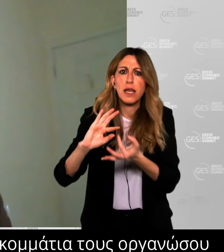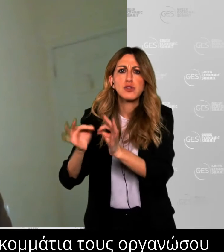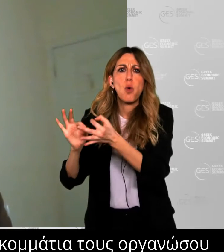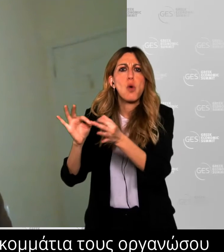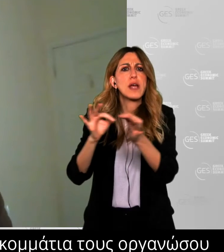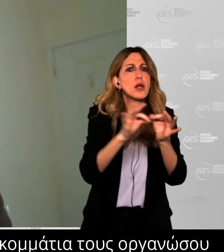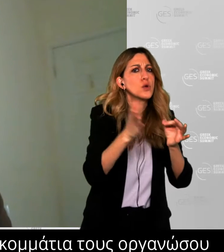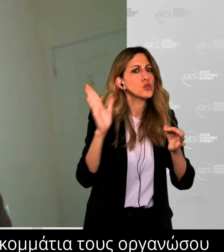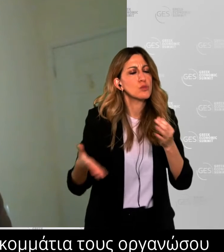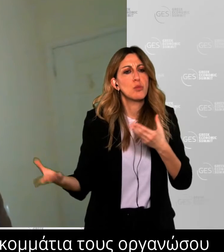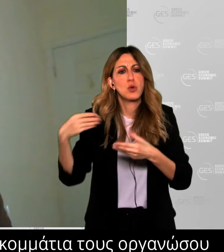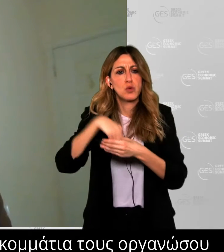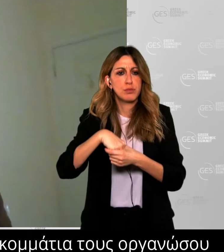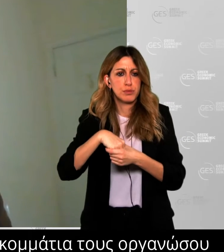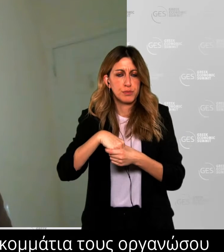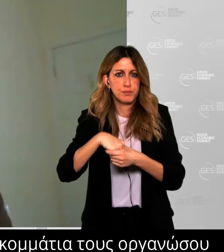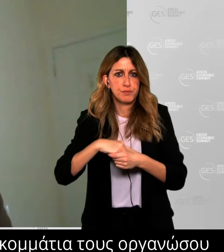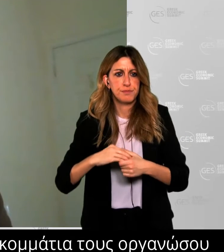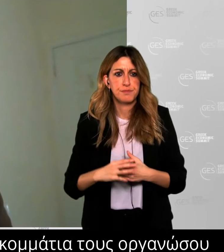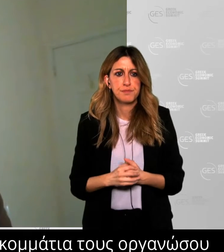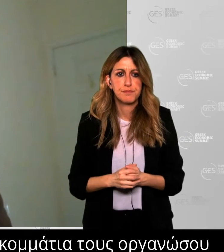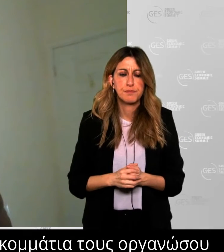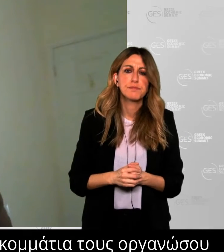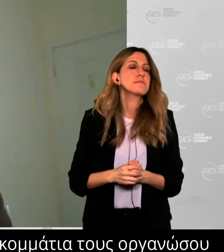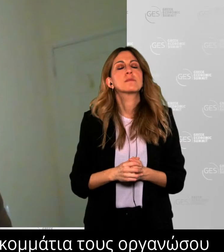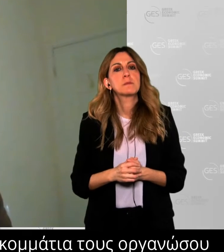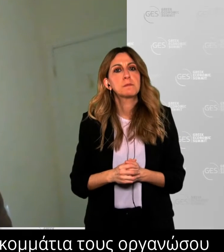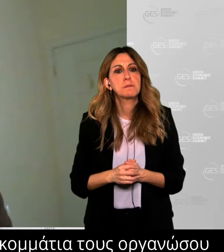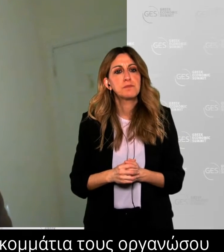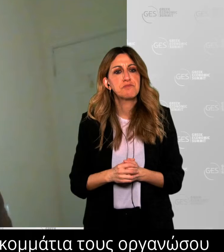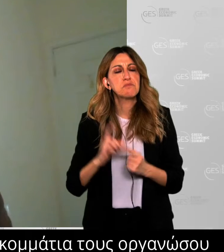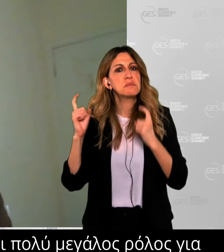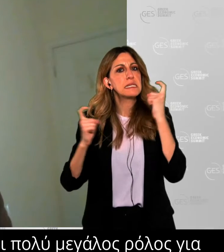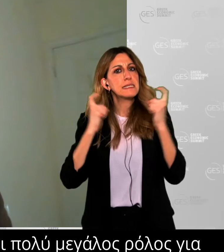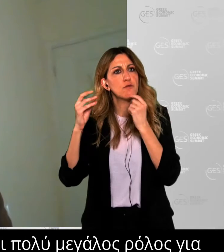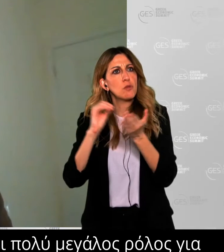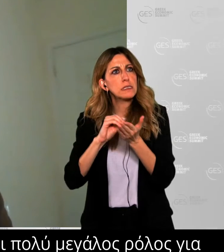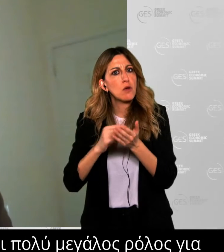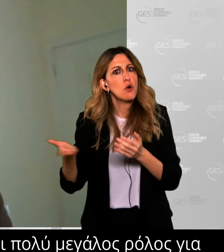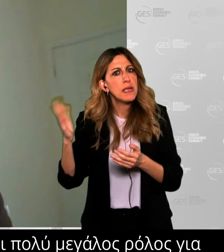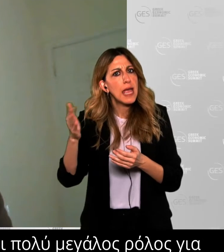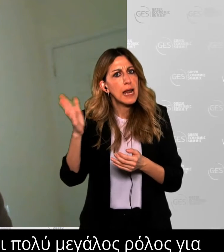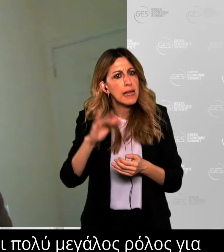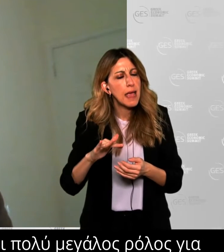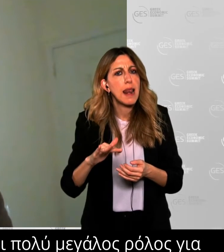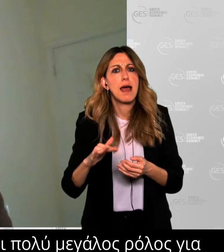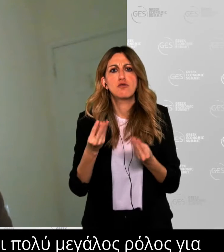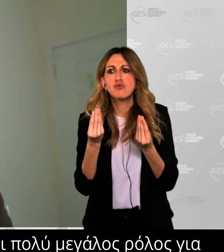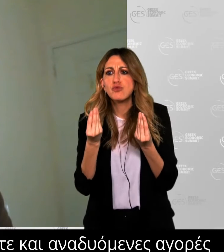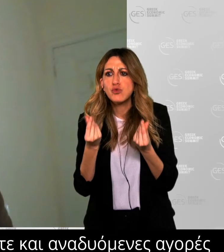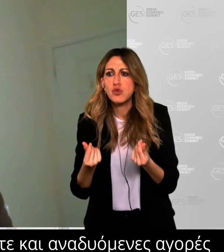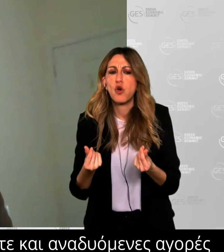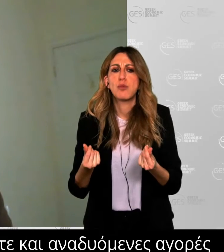as well here. How do we think about emerging areas like mortgages and how we can help our residential customers lead greener lives,